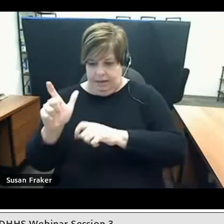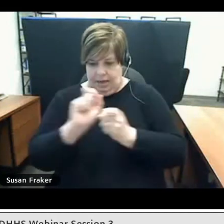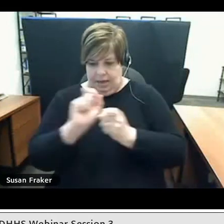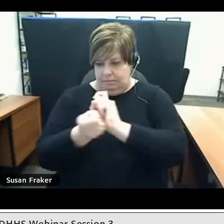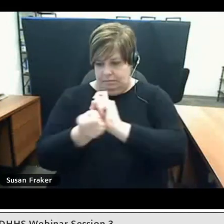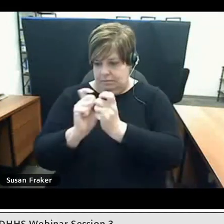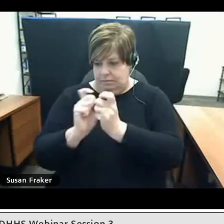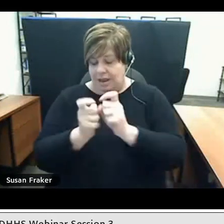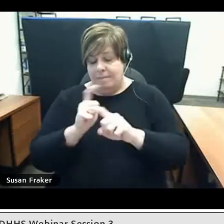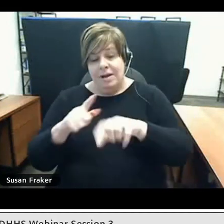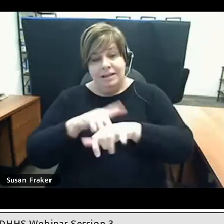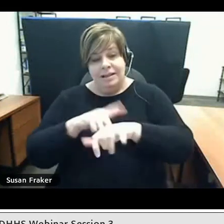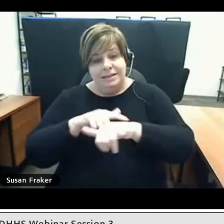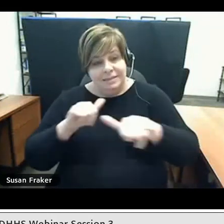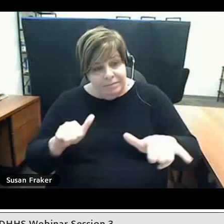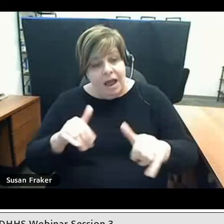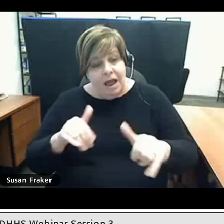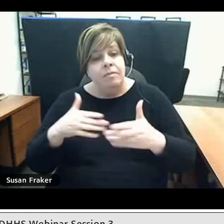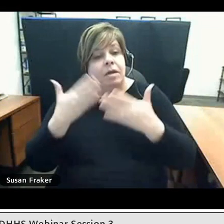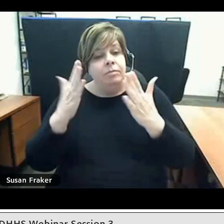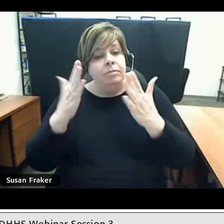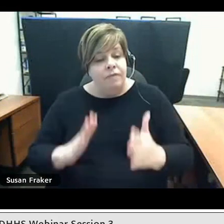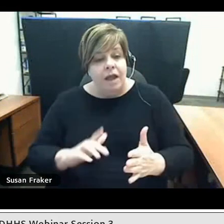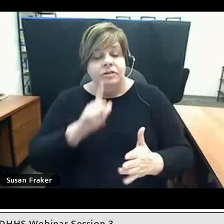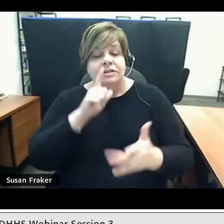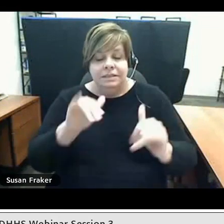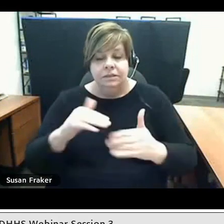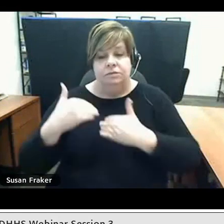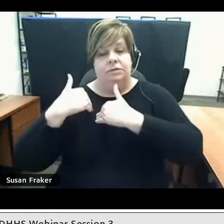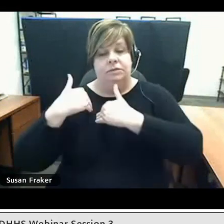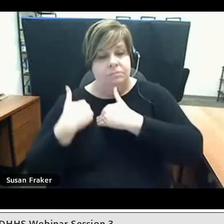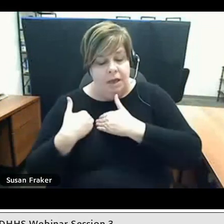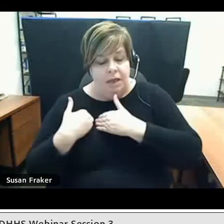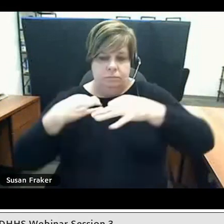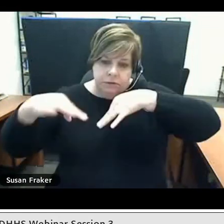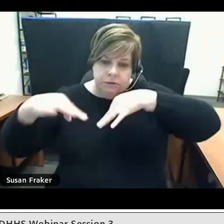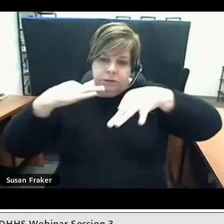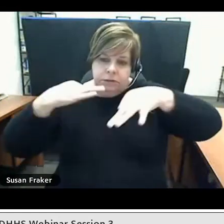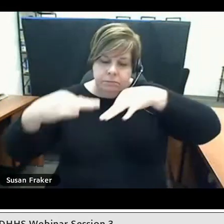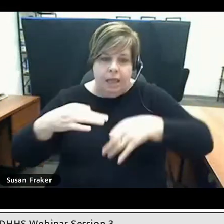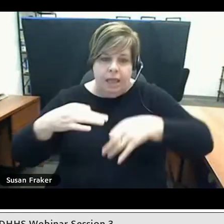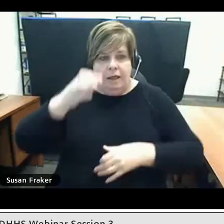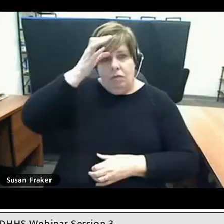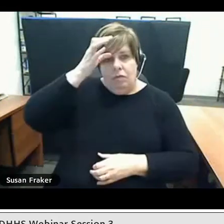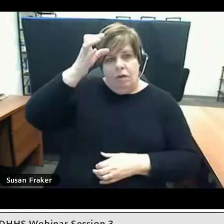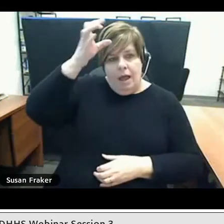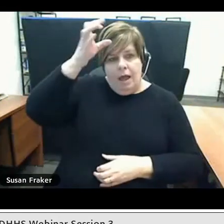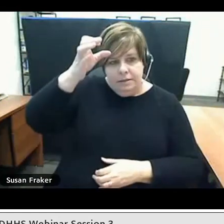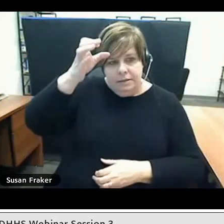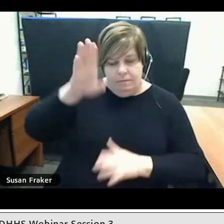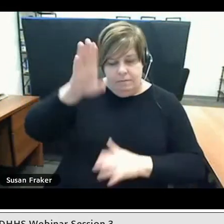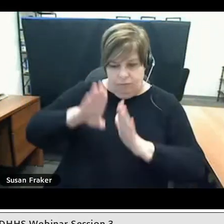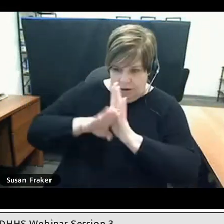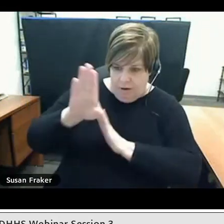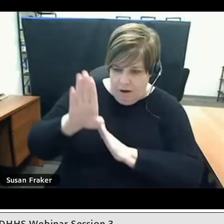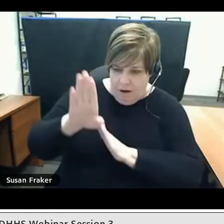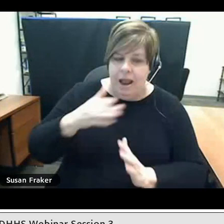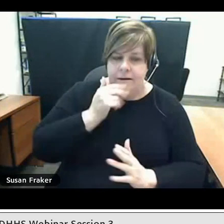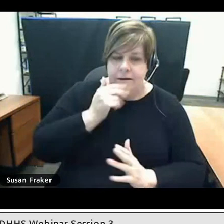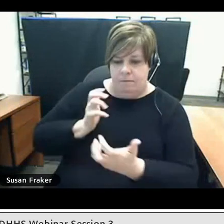time, a provider doesn't lose the responsibility to explain the recovery concepts and to figure out how best to match their individual